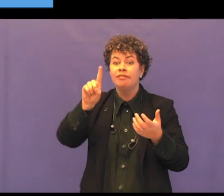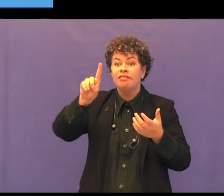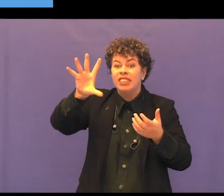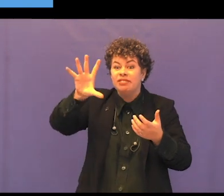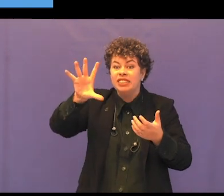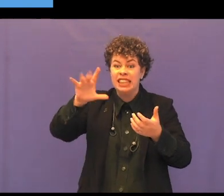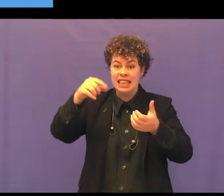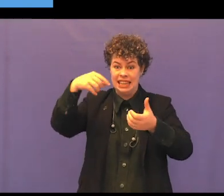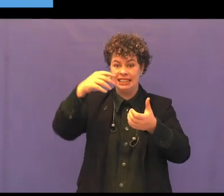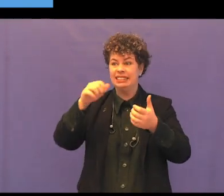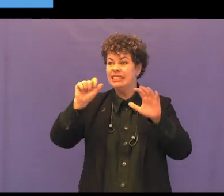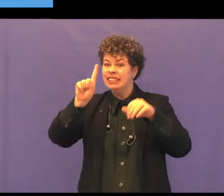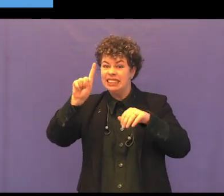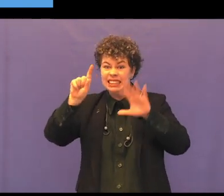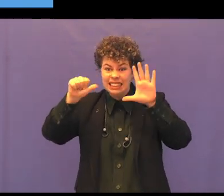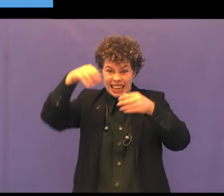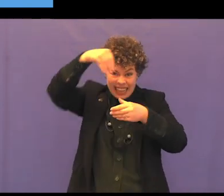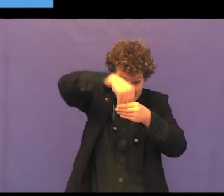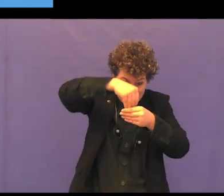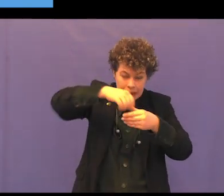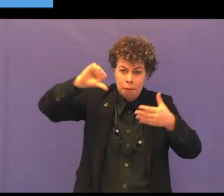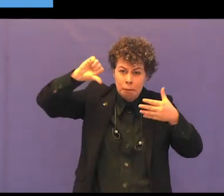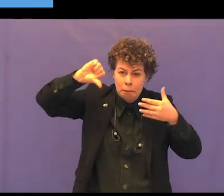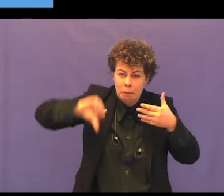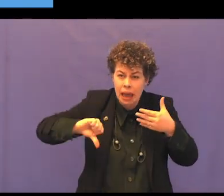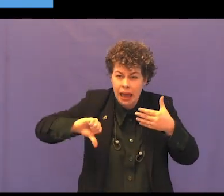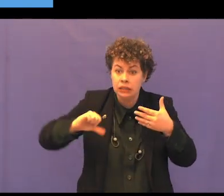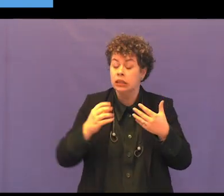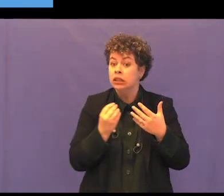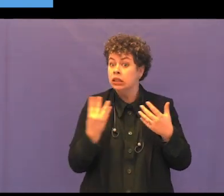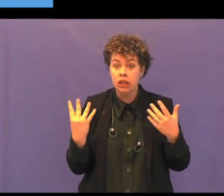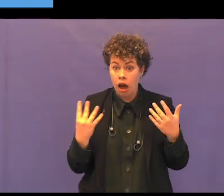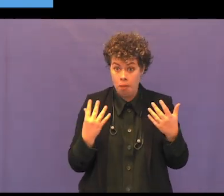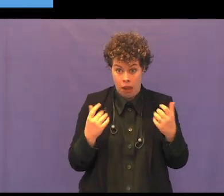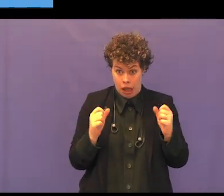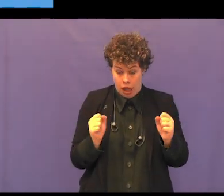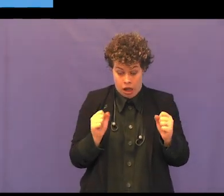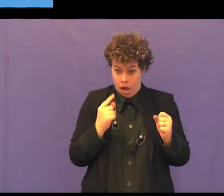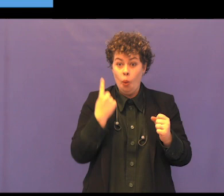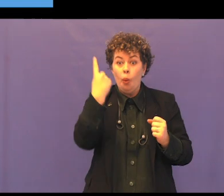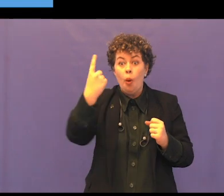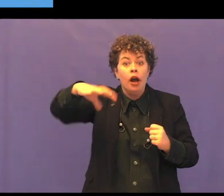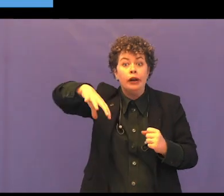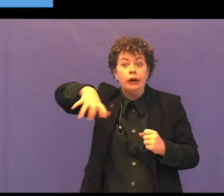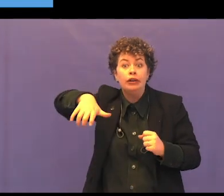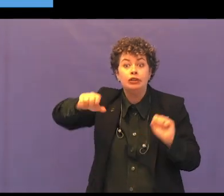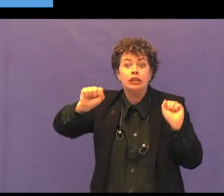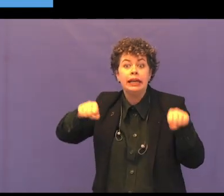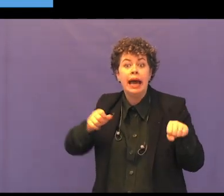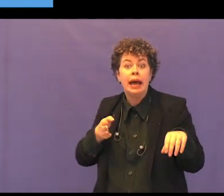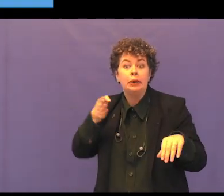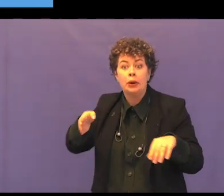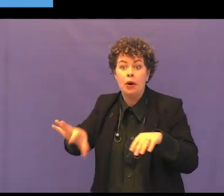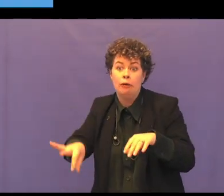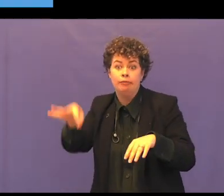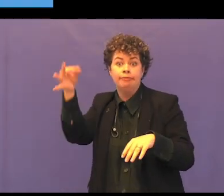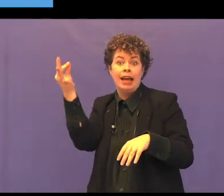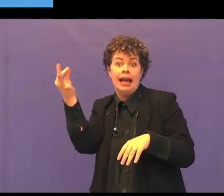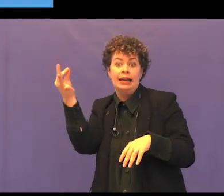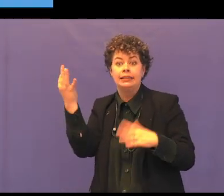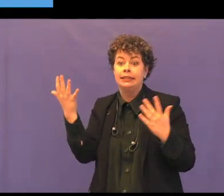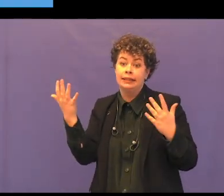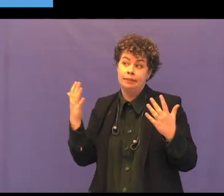scarce, or can only be sourced in particularly dangerous conditions. Around 70%